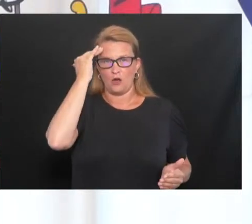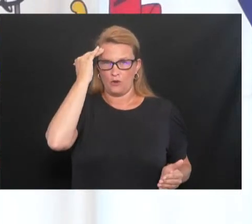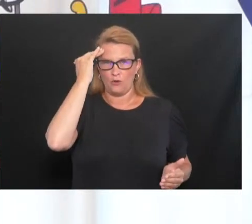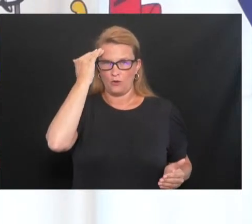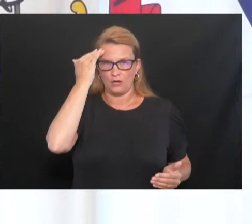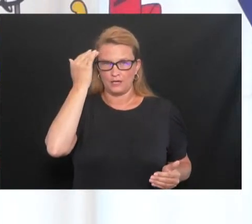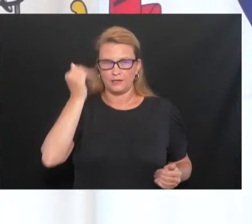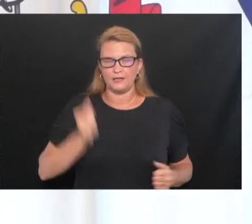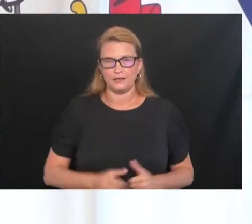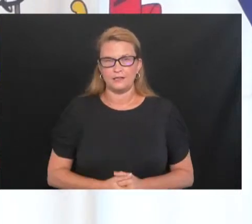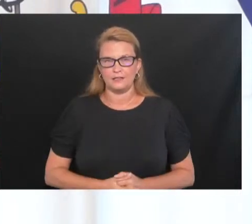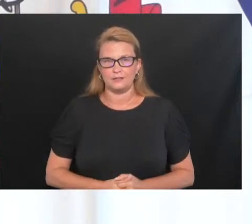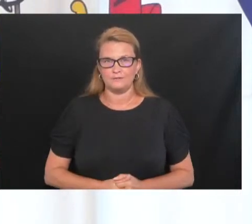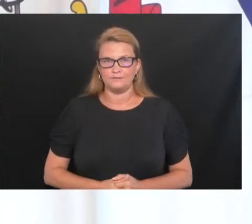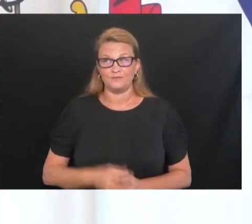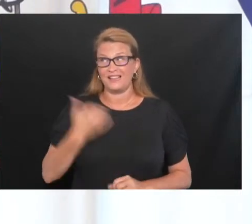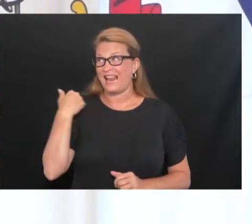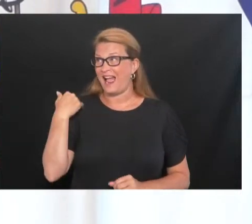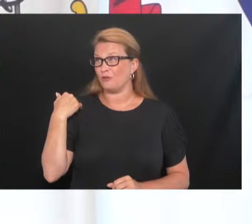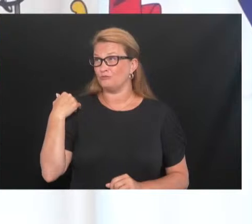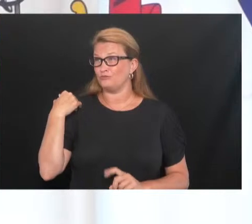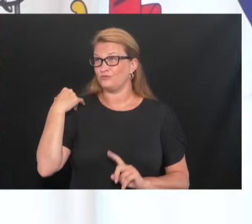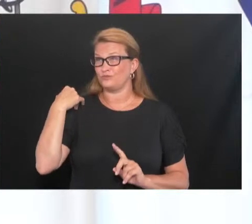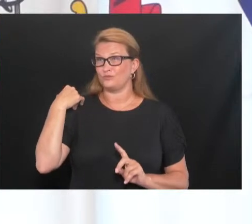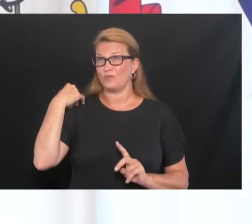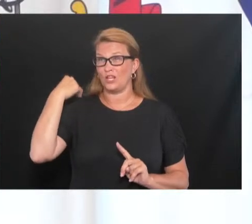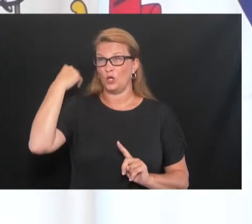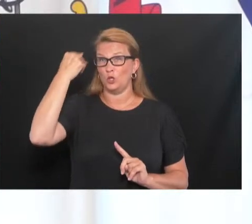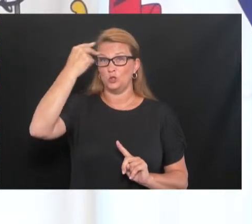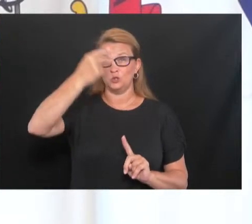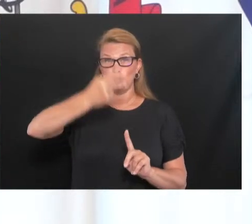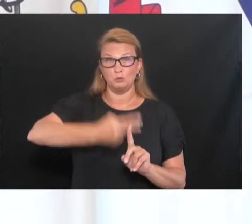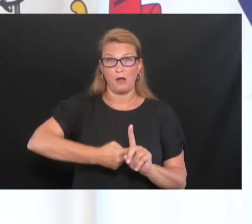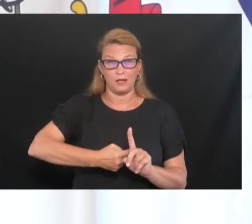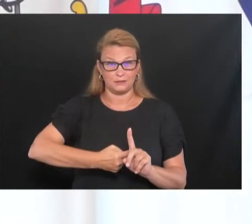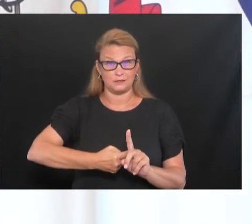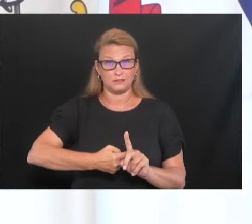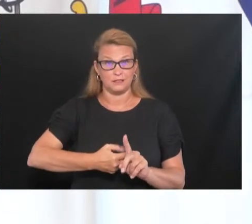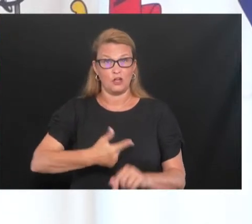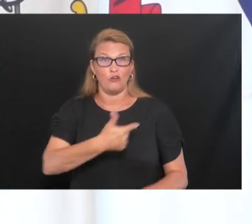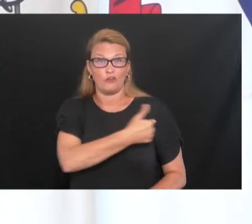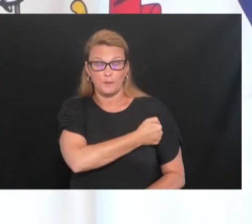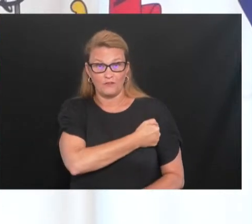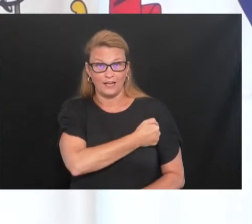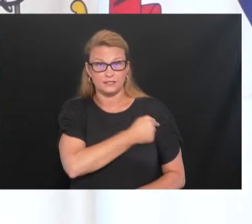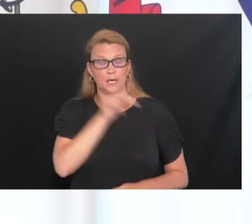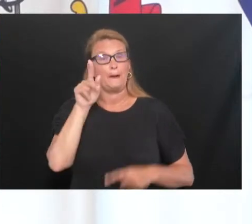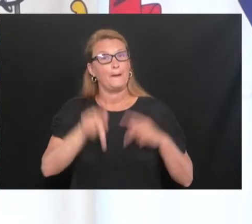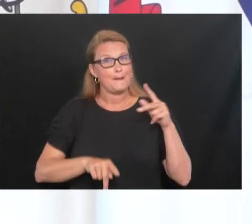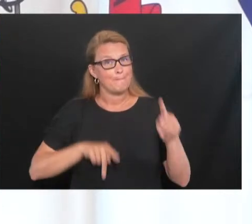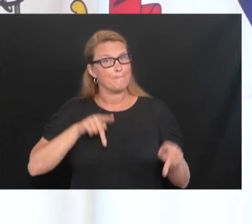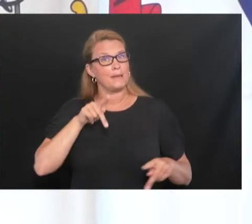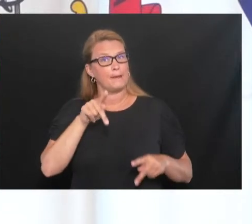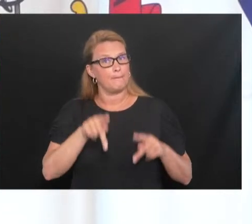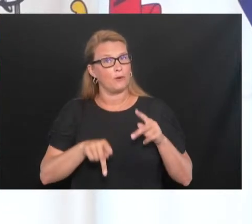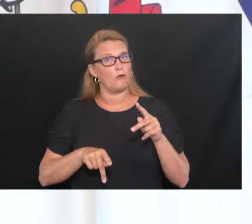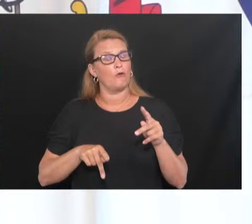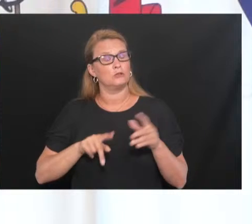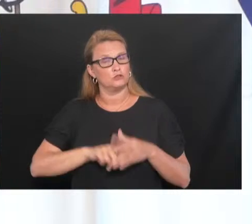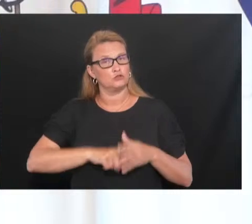that from 2 months out from your vaccination, people begin to